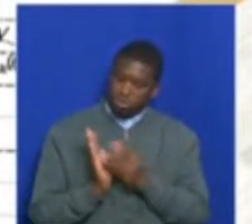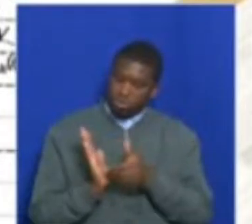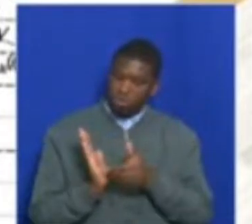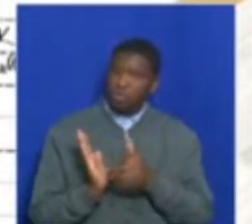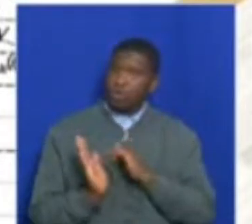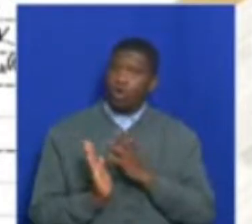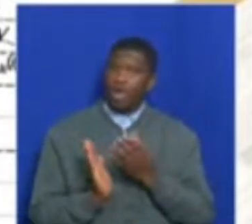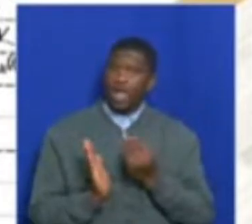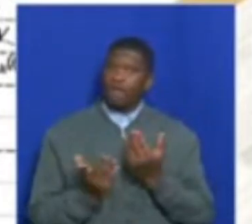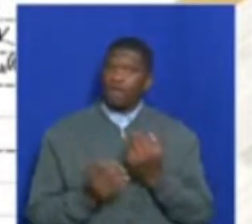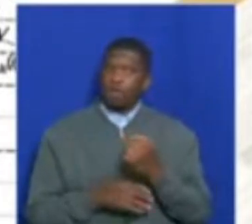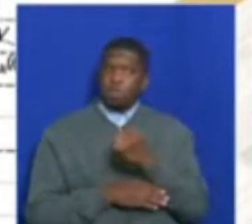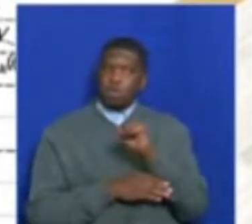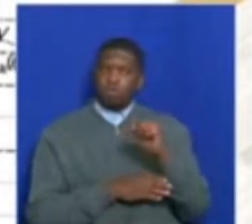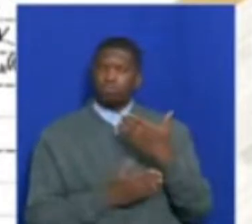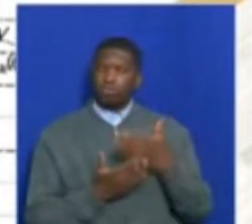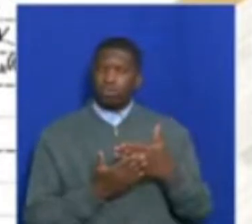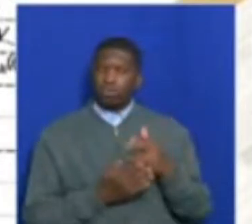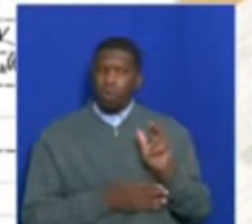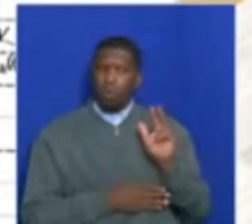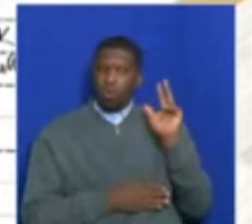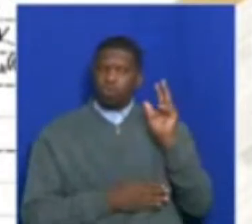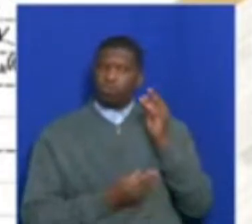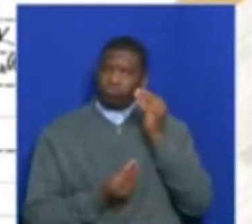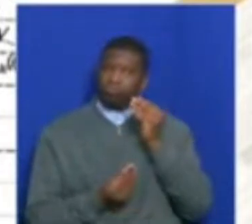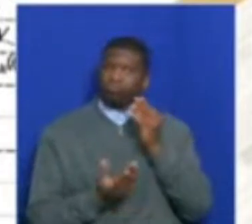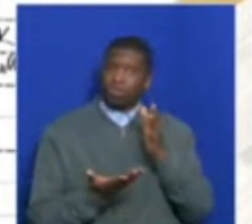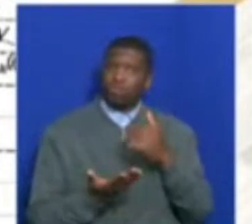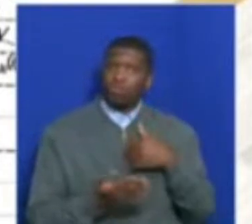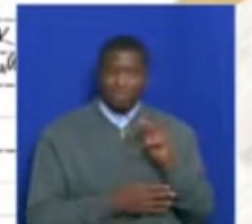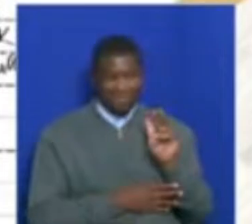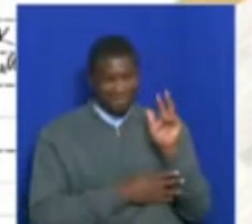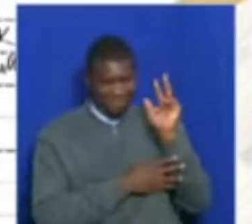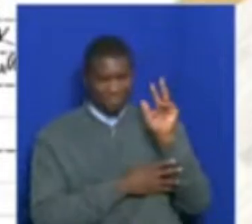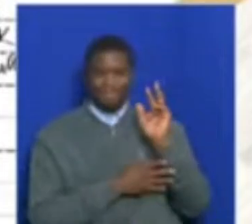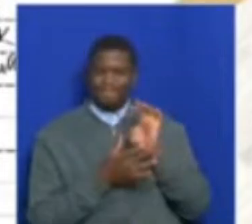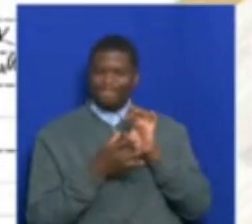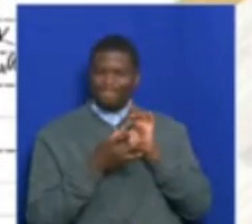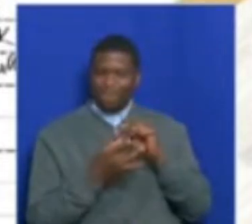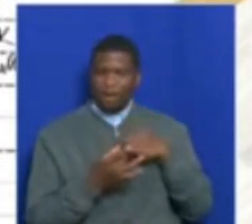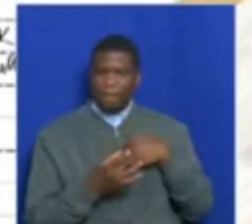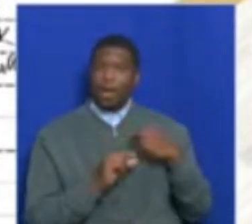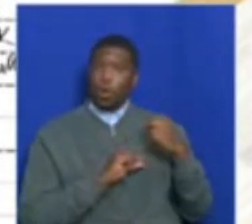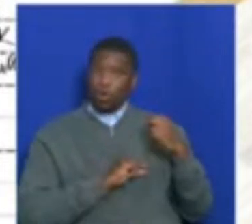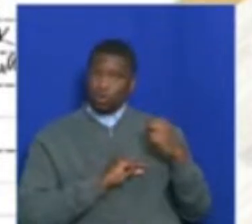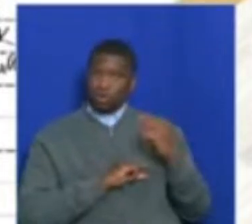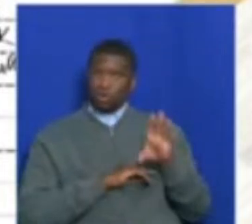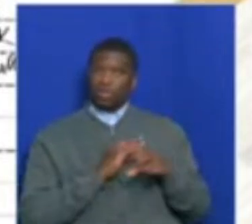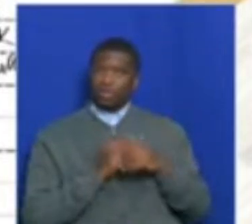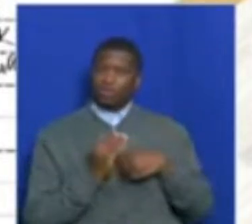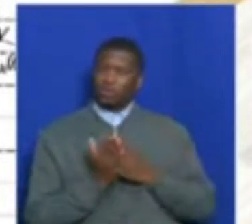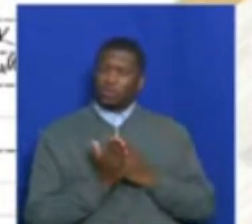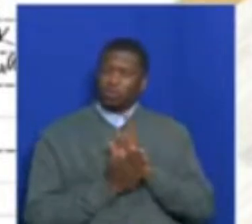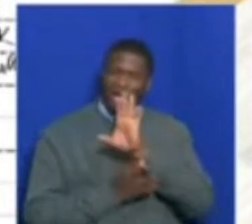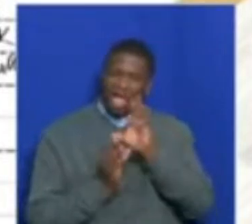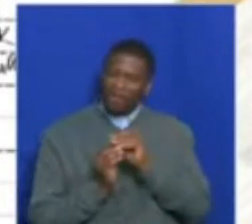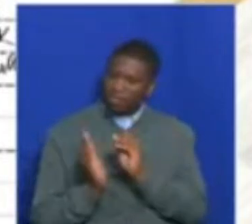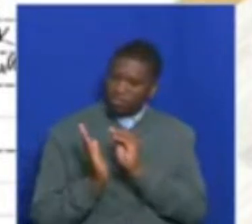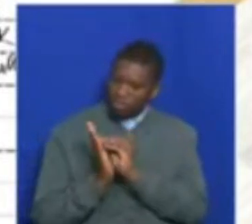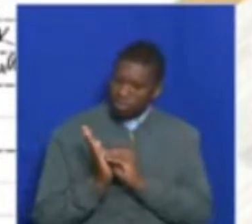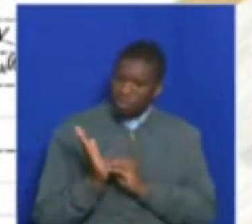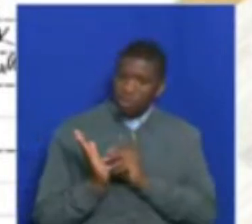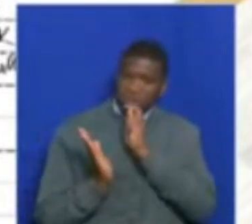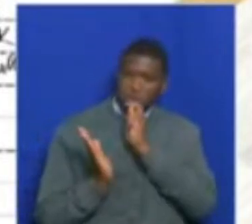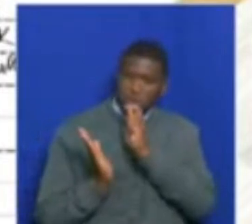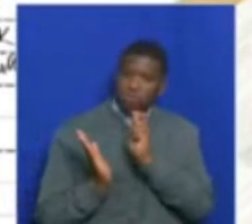oath. I consider the prescribed oath to be binding on my conscience. I swear that the contents of the statement is the truth, so help